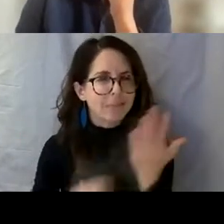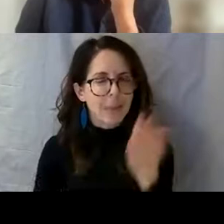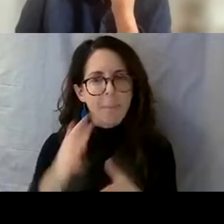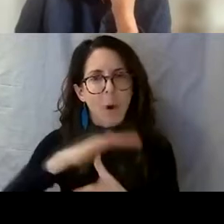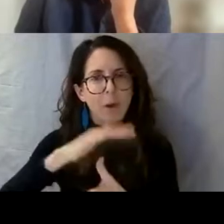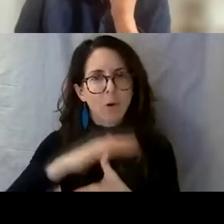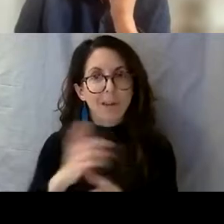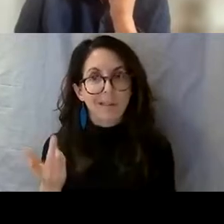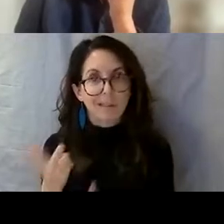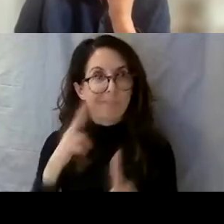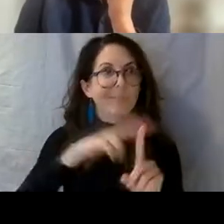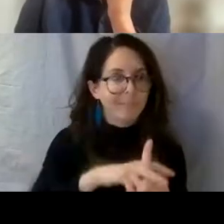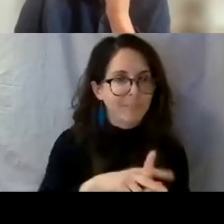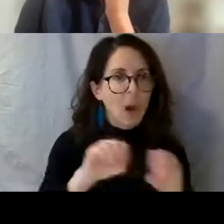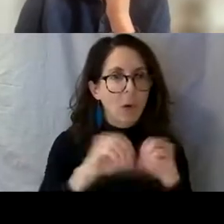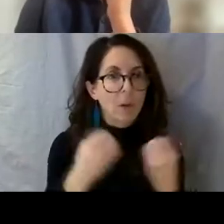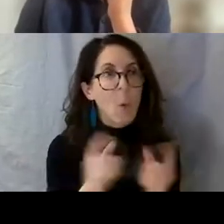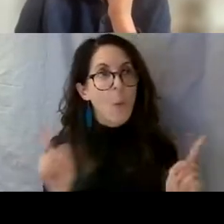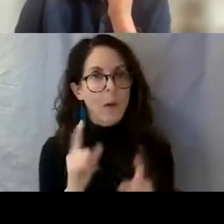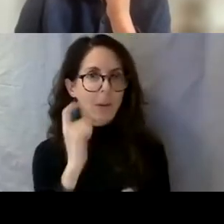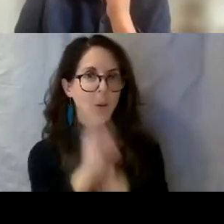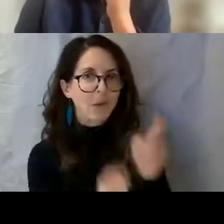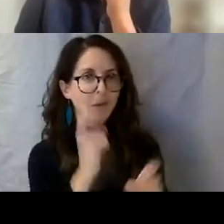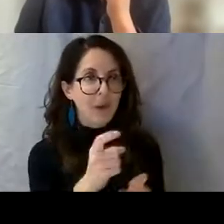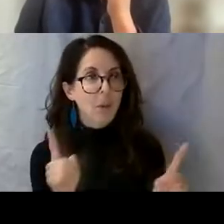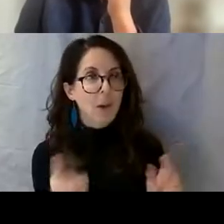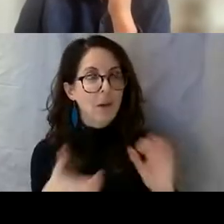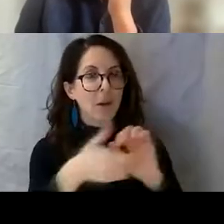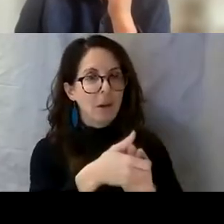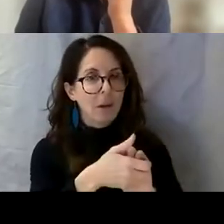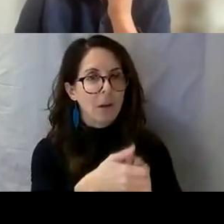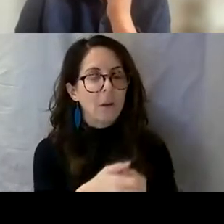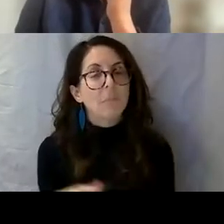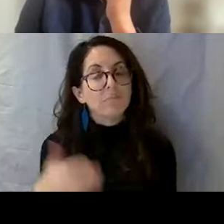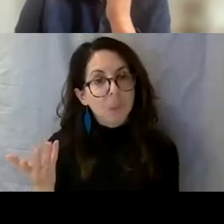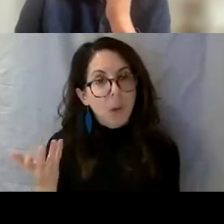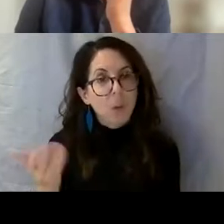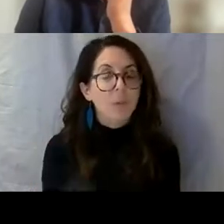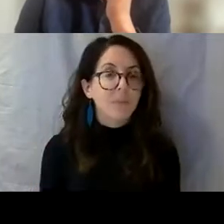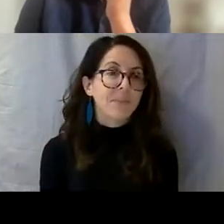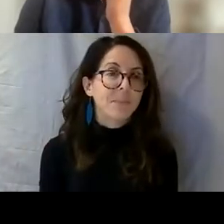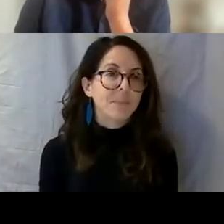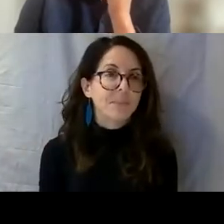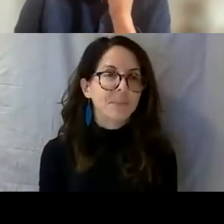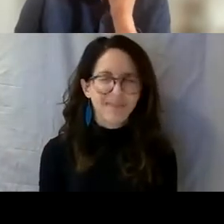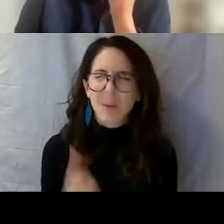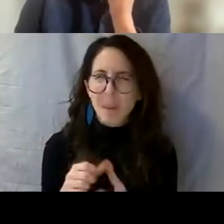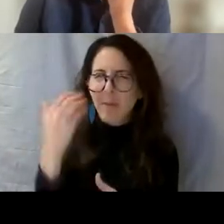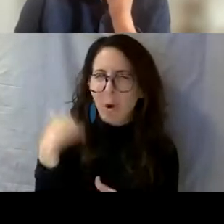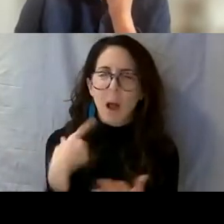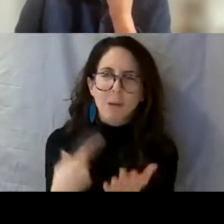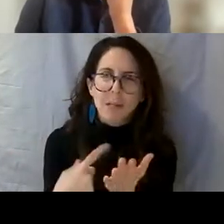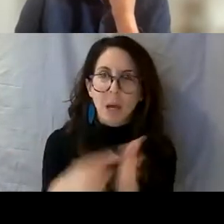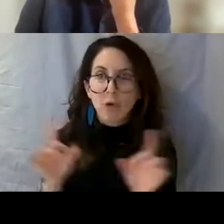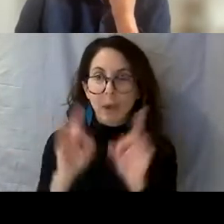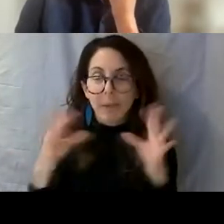on the organizations that they want to work with. And again, those intersections, the crises I was mentioning, you know, in